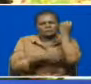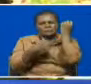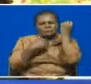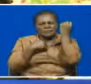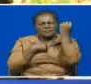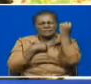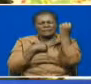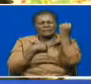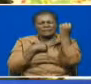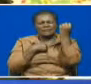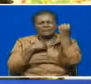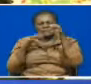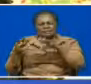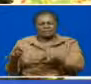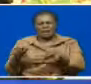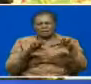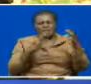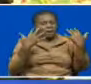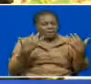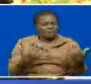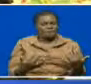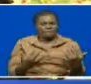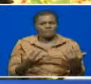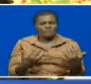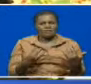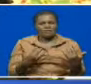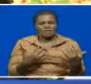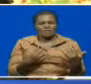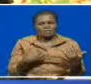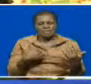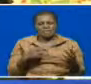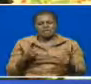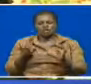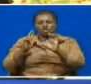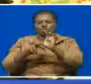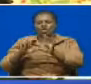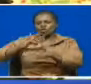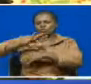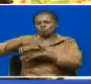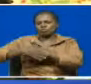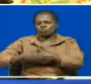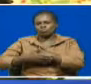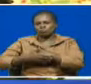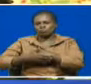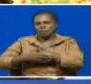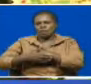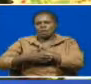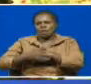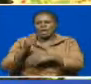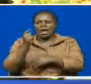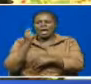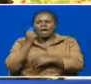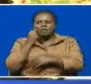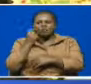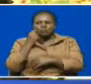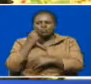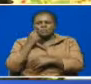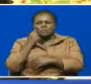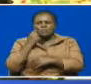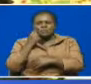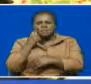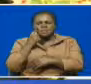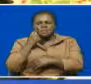bottom, I joined a rehab center, a Sumbi treatment center in Karen, did my 3-month